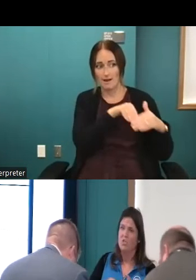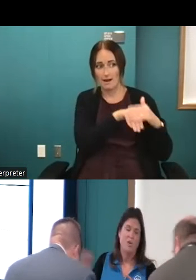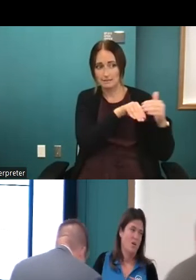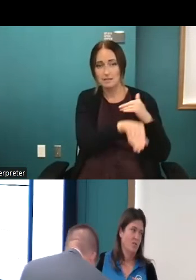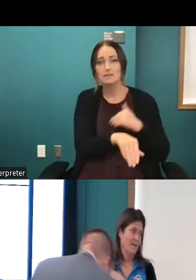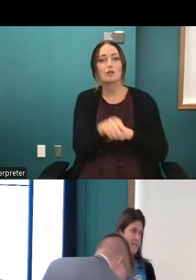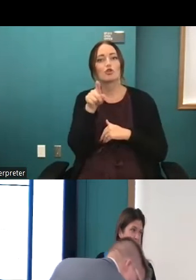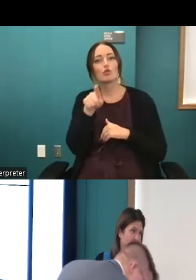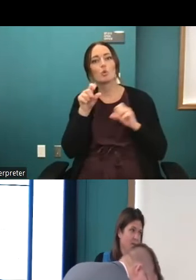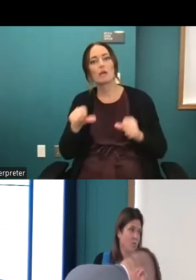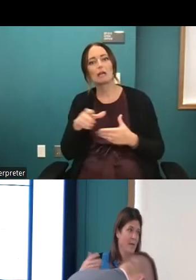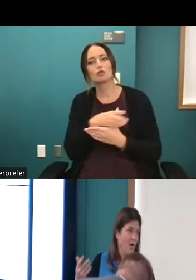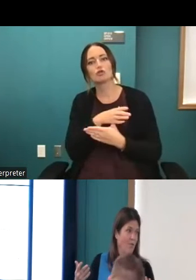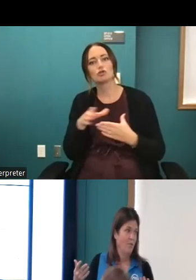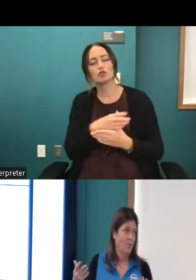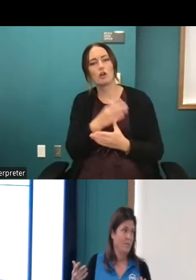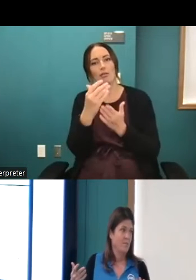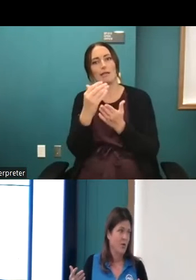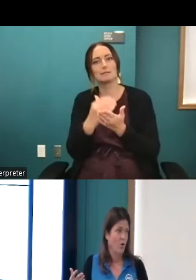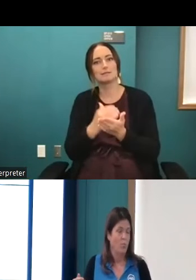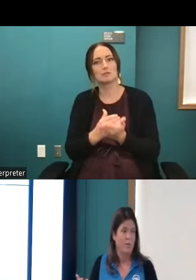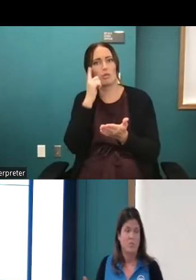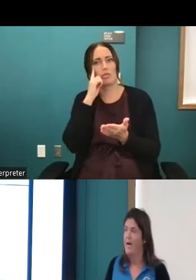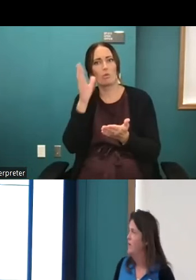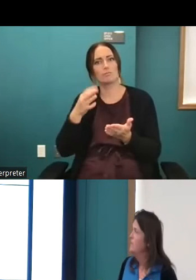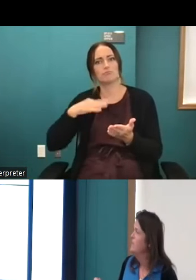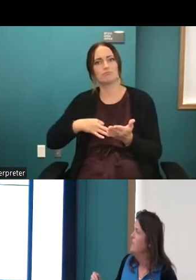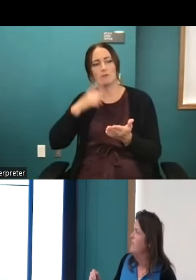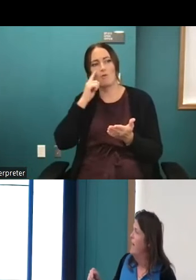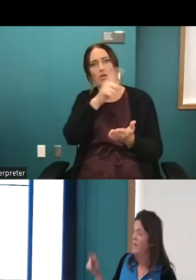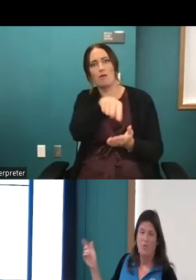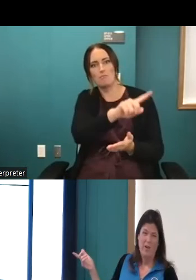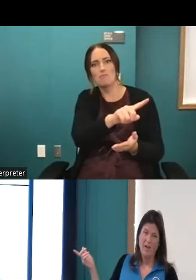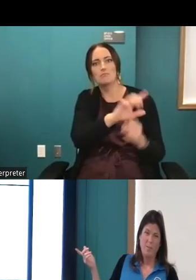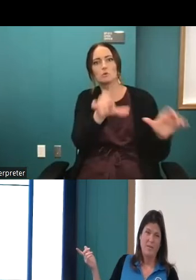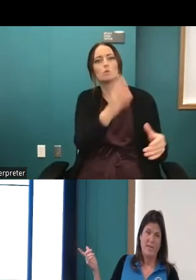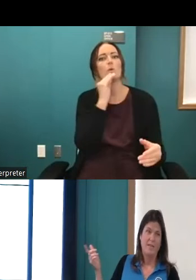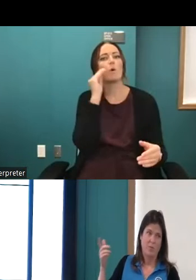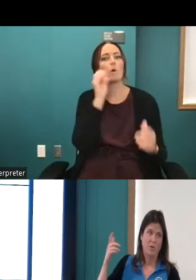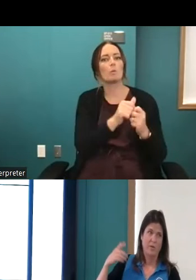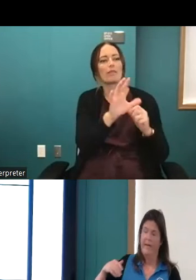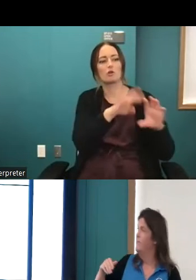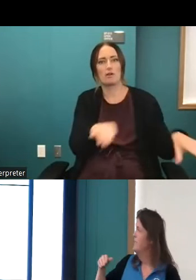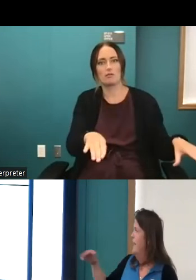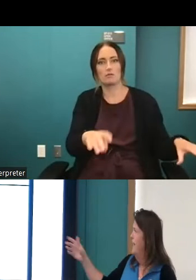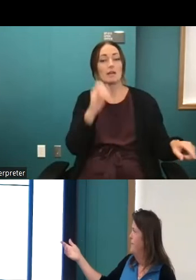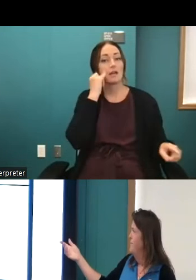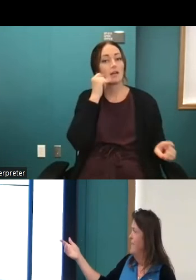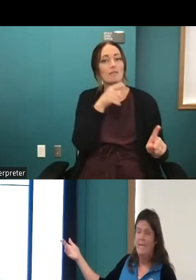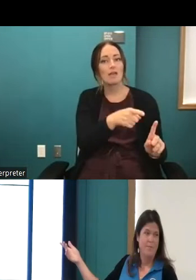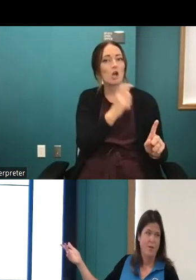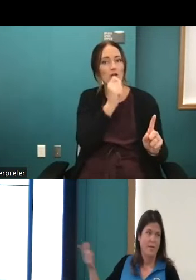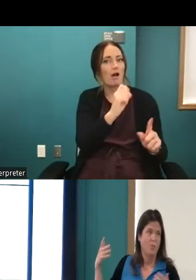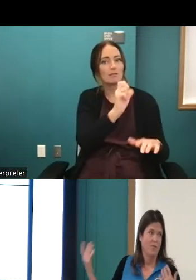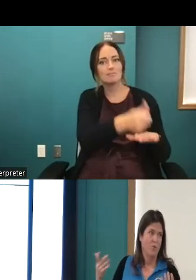be able to share lessons that you think would be helpful for them to do at home with their child. If they're not opted in, they will get